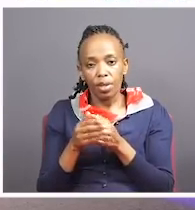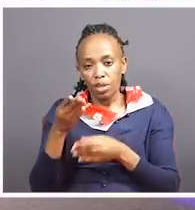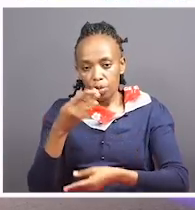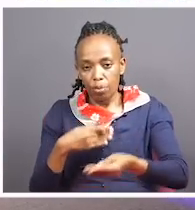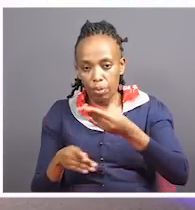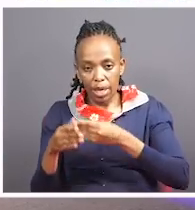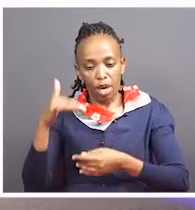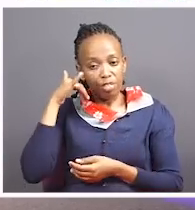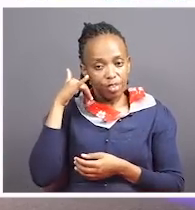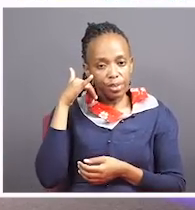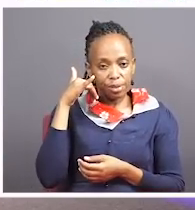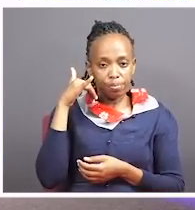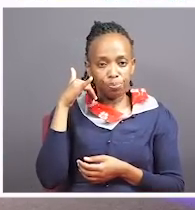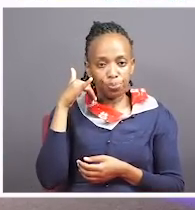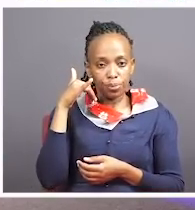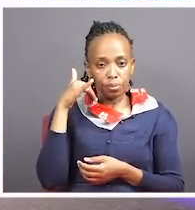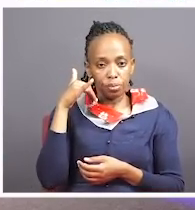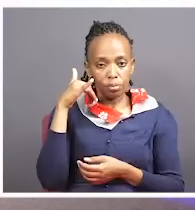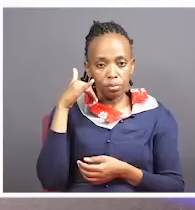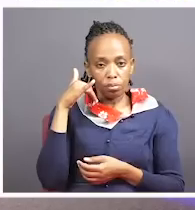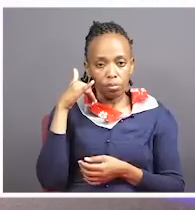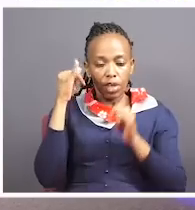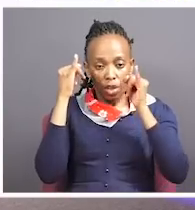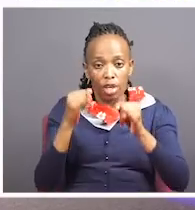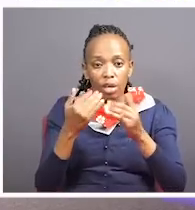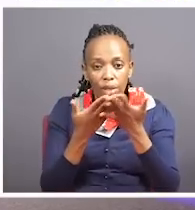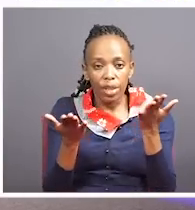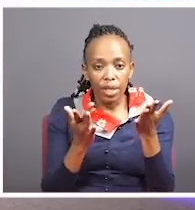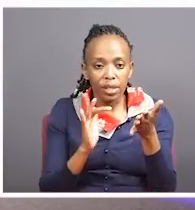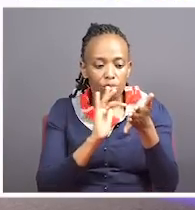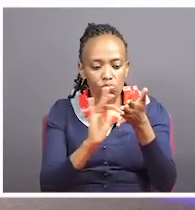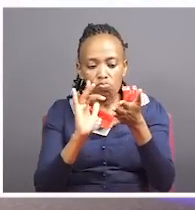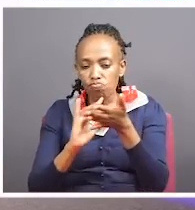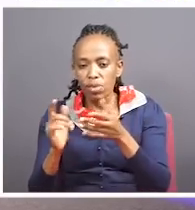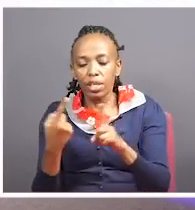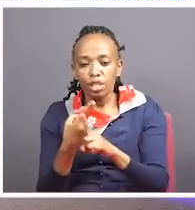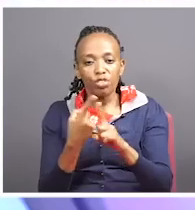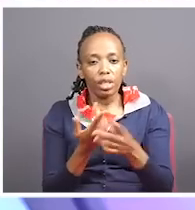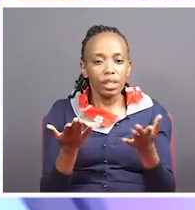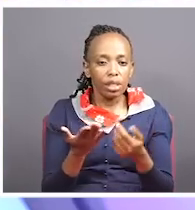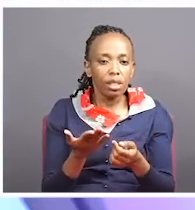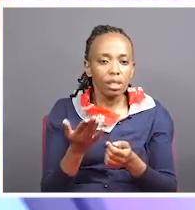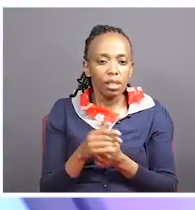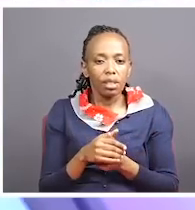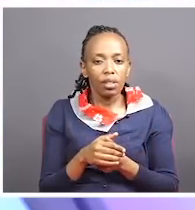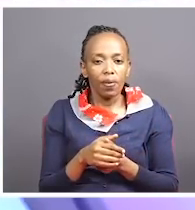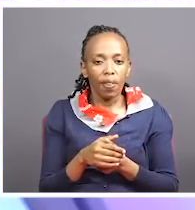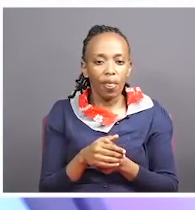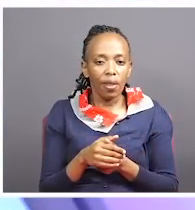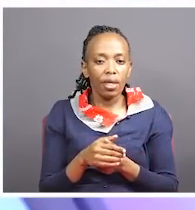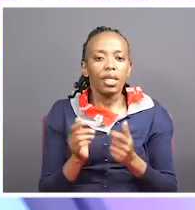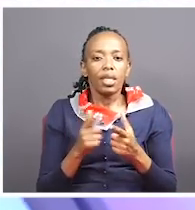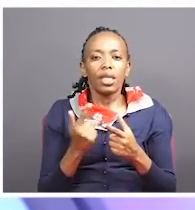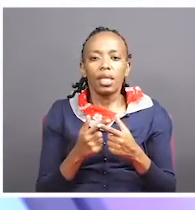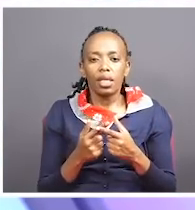You buy a phone, this new gadget, Samsung, iPhone, you know, the top of the end.